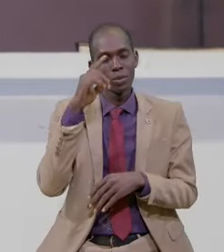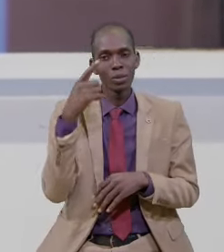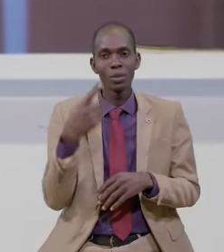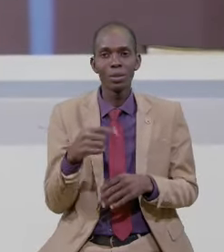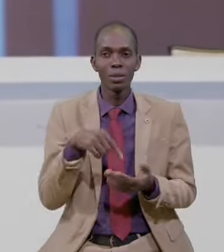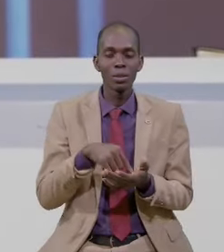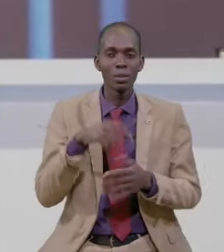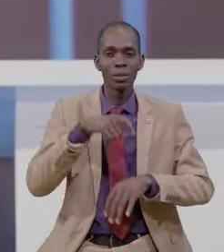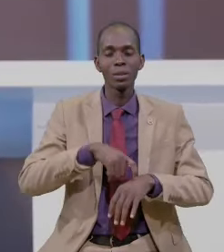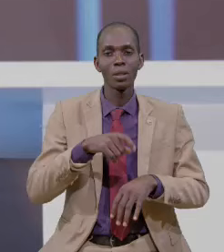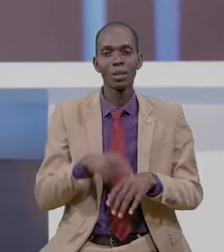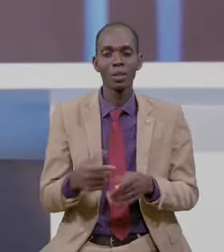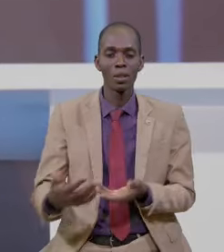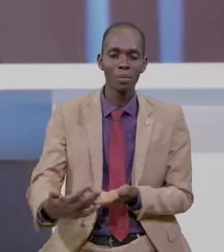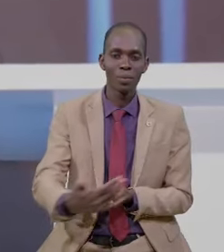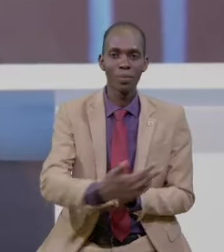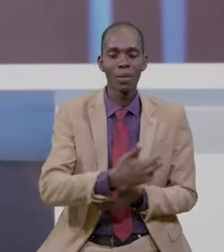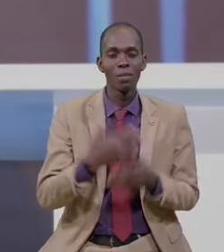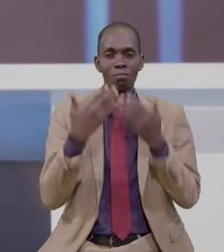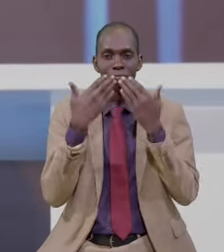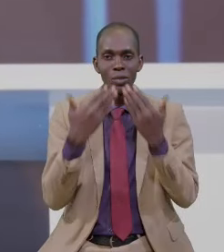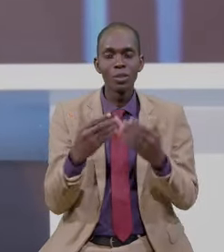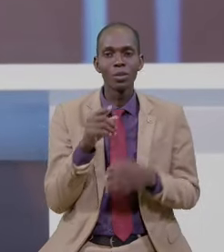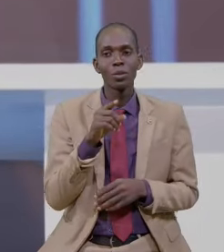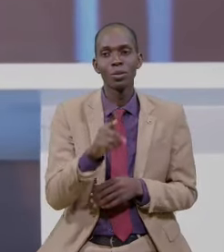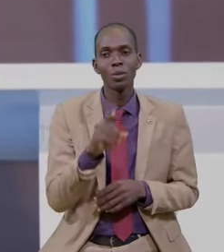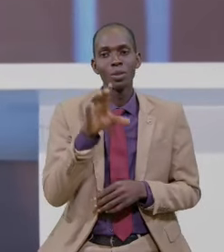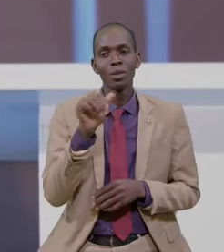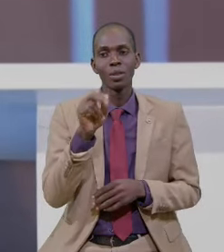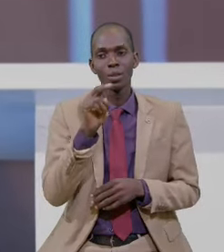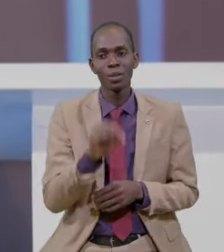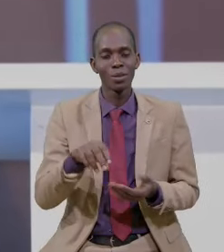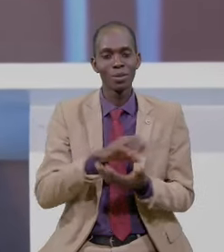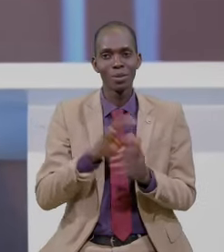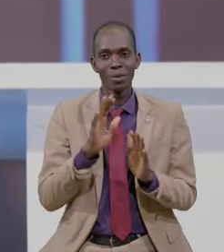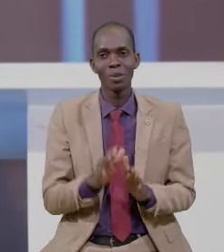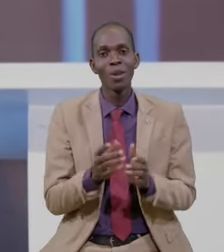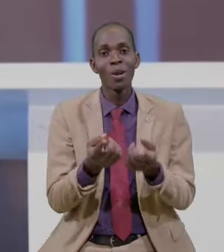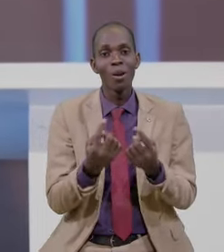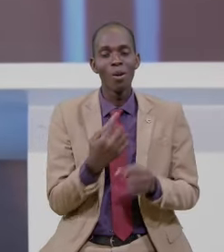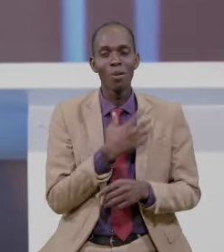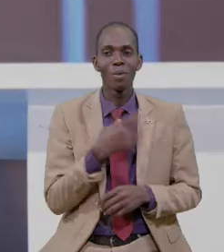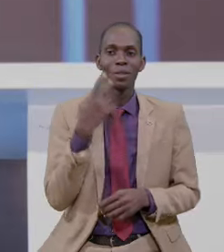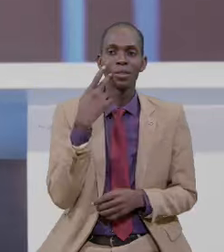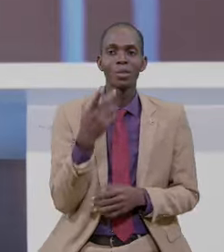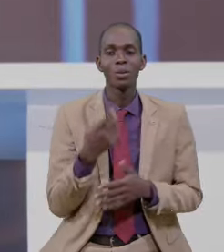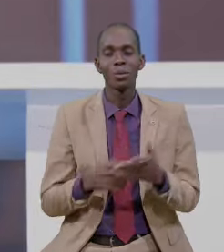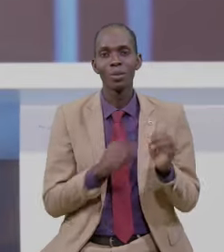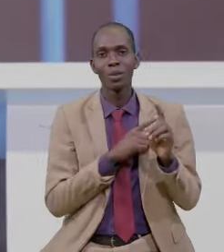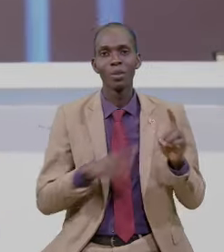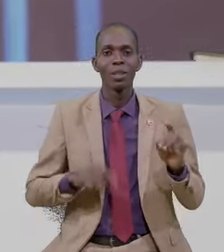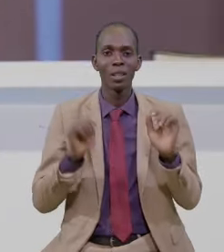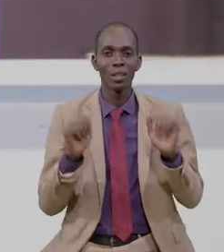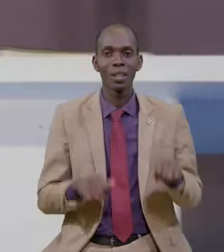harvest. Thank you, can choir. Come on, see what the Lord can do.